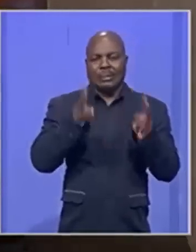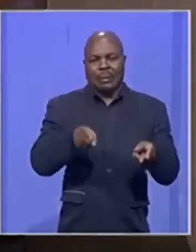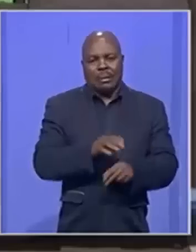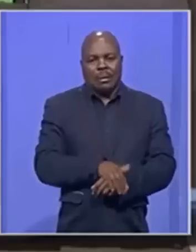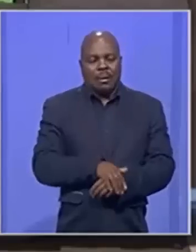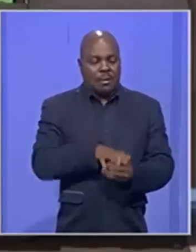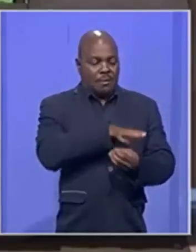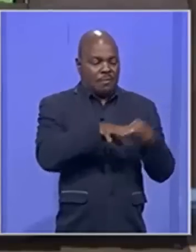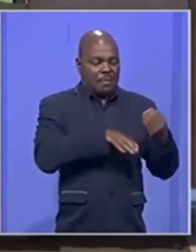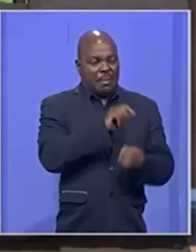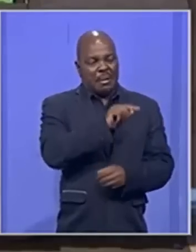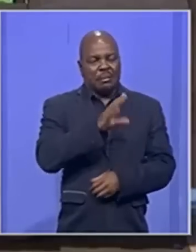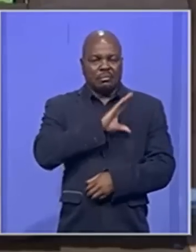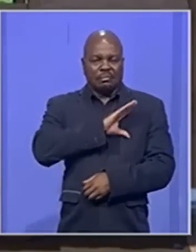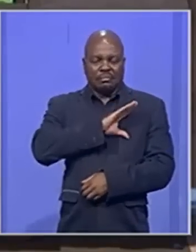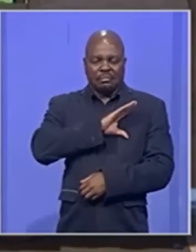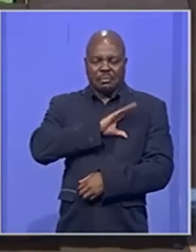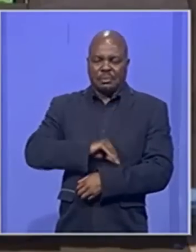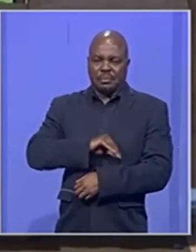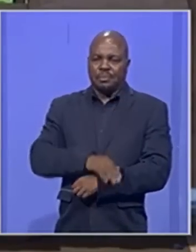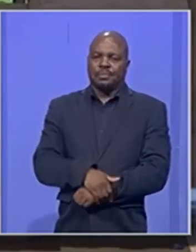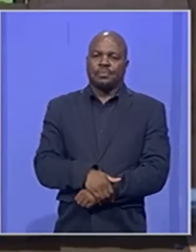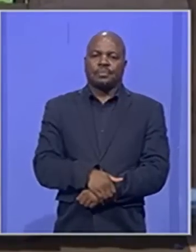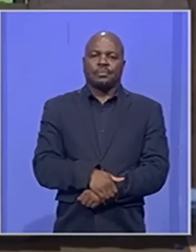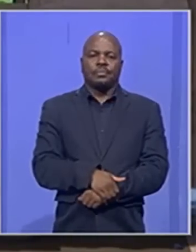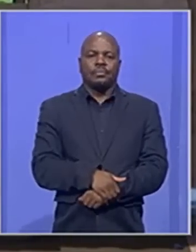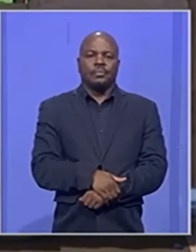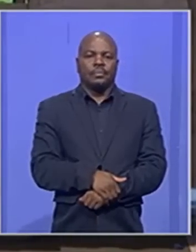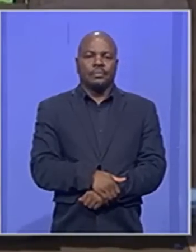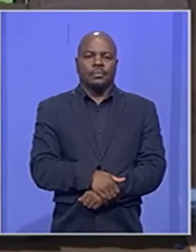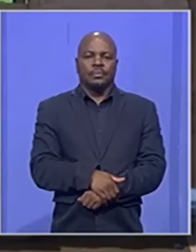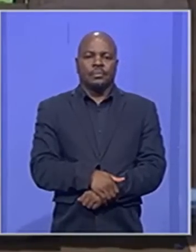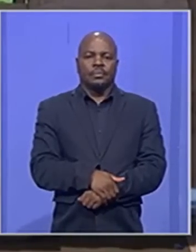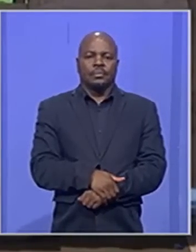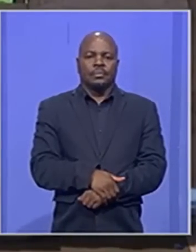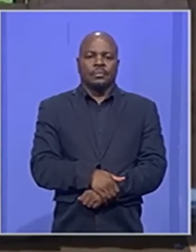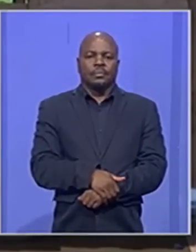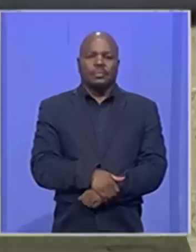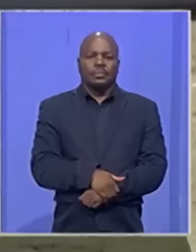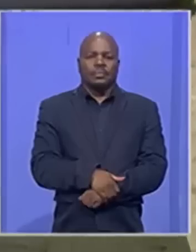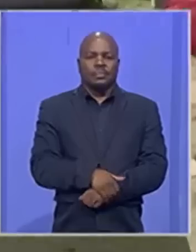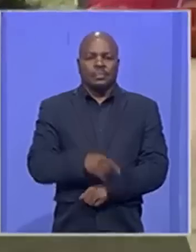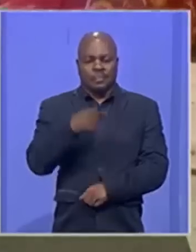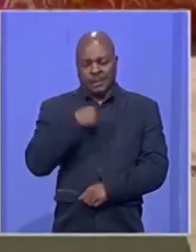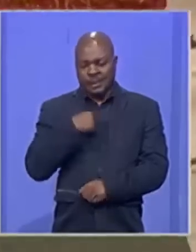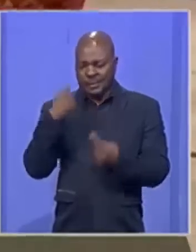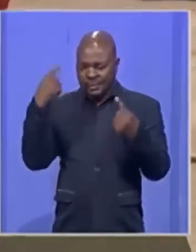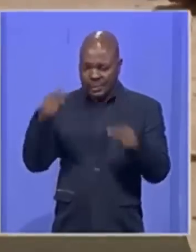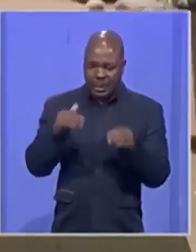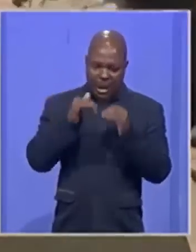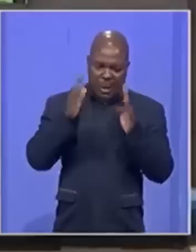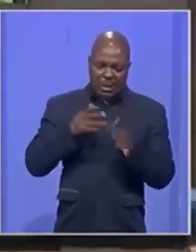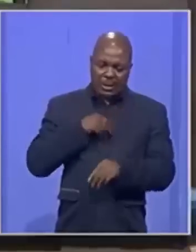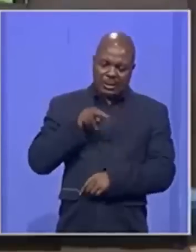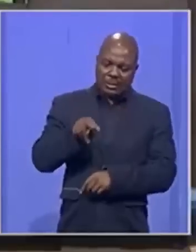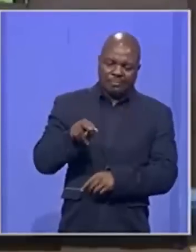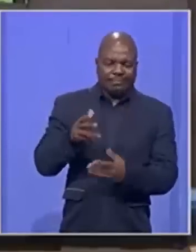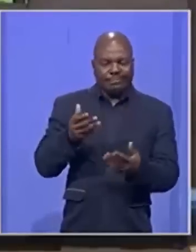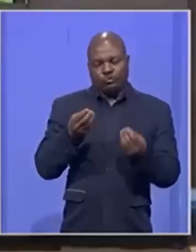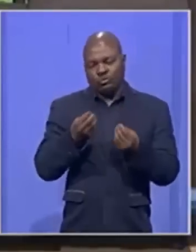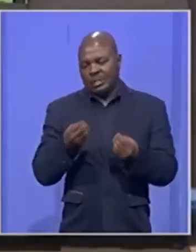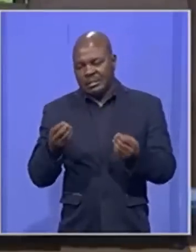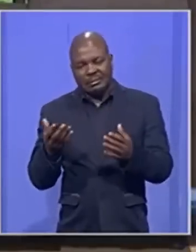botlhokong. Noma ifika lapha endlini vele nathola uthi hayi abantwana vele abekho. Nasithathela abantwana